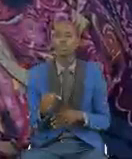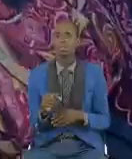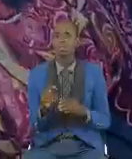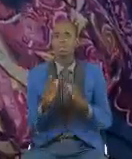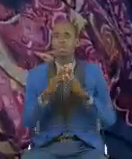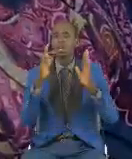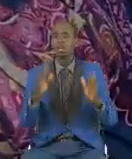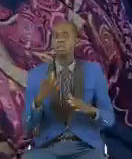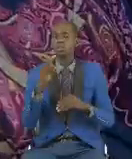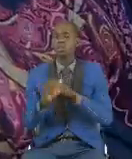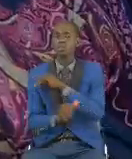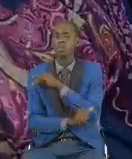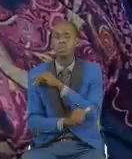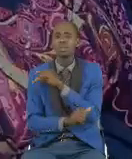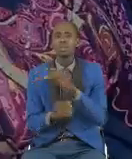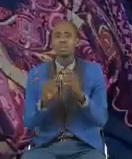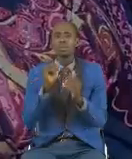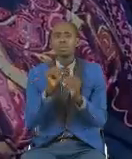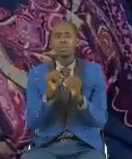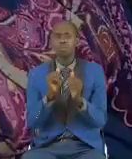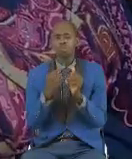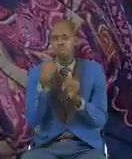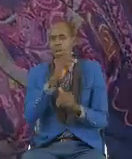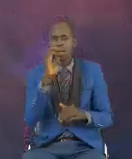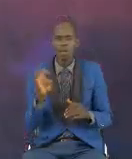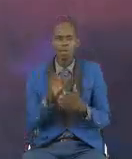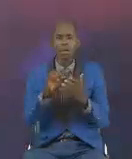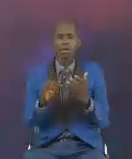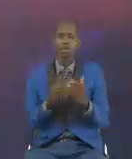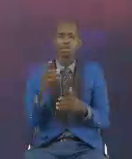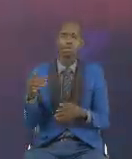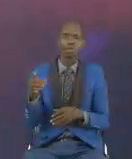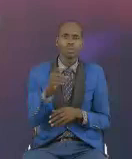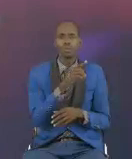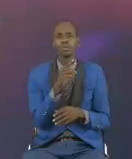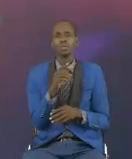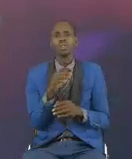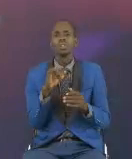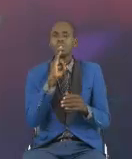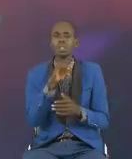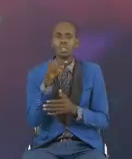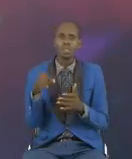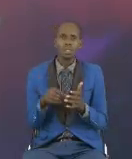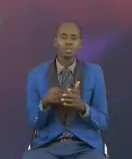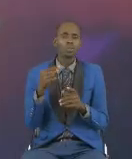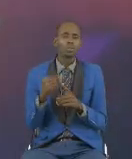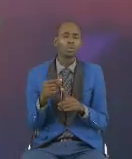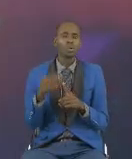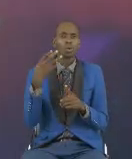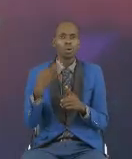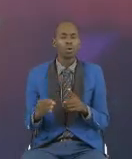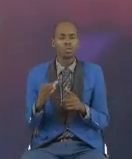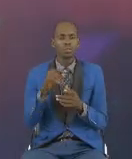whosoever among you feareth God to you, is this word of this salvation